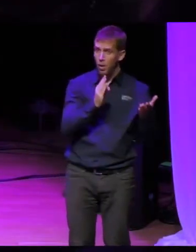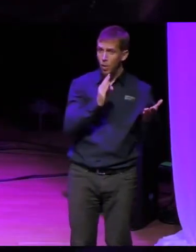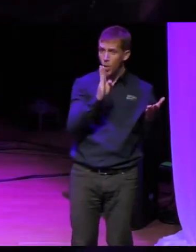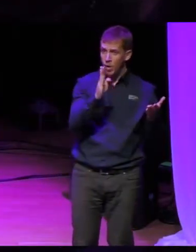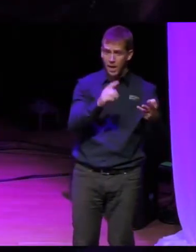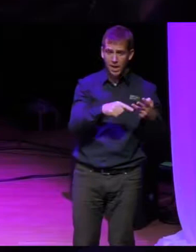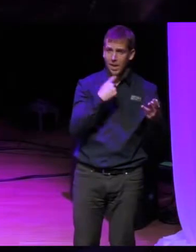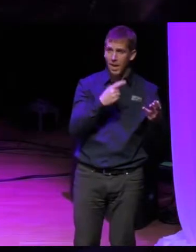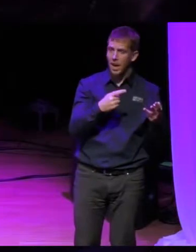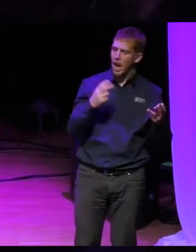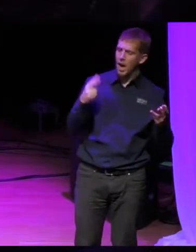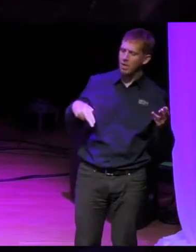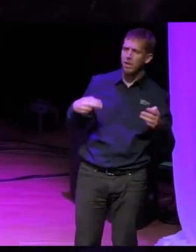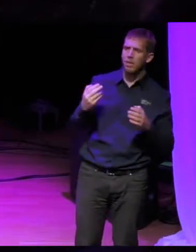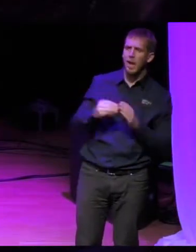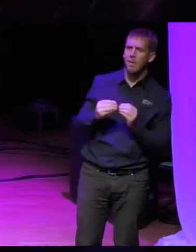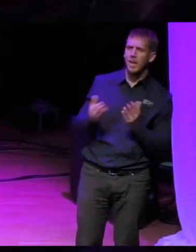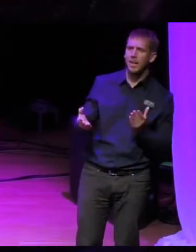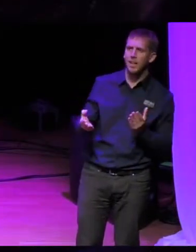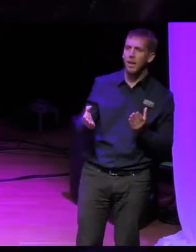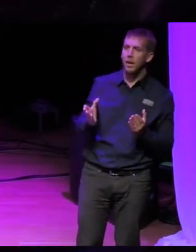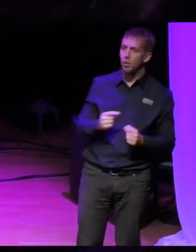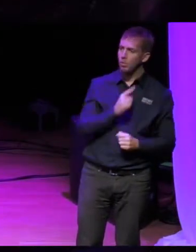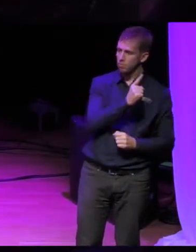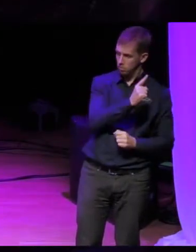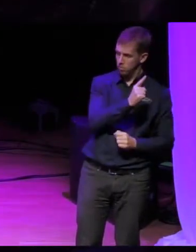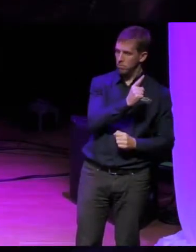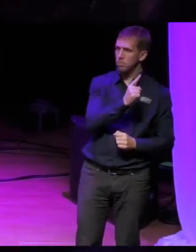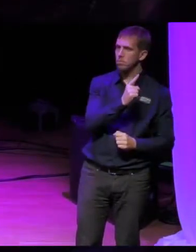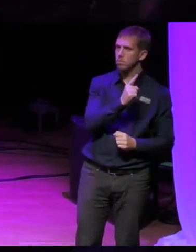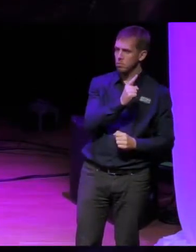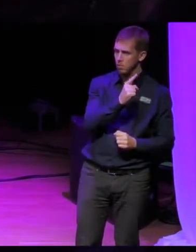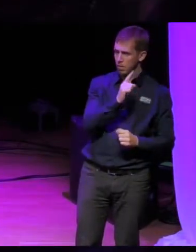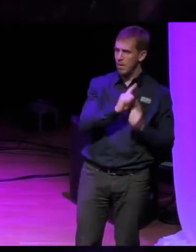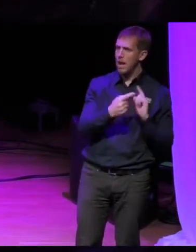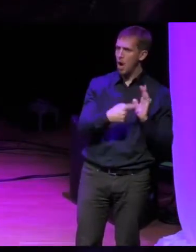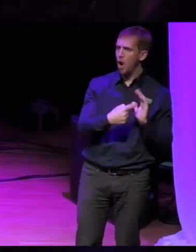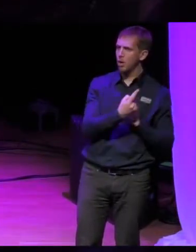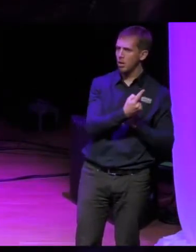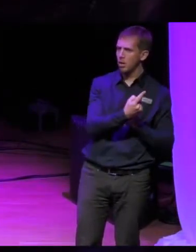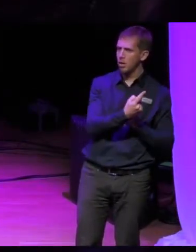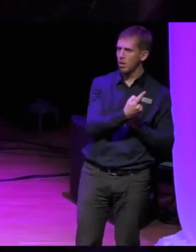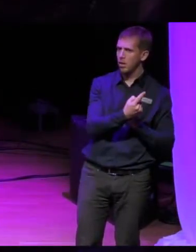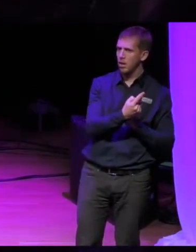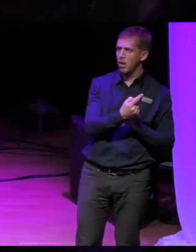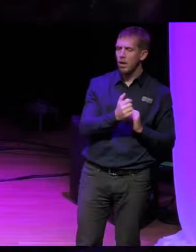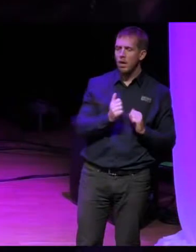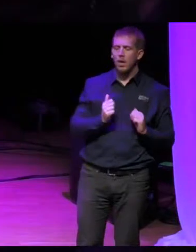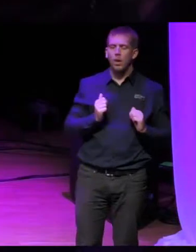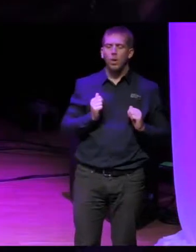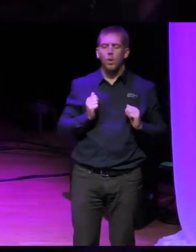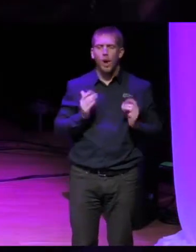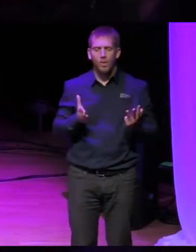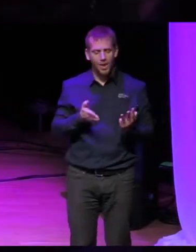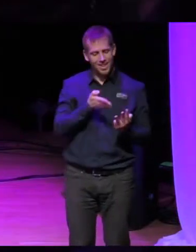has said that is the law. That's not to say that the other branches don't have a role